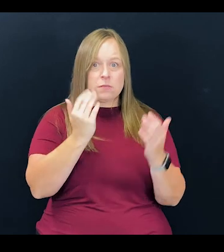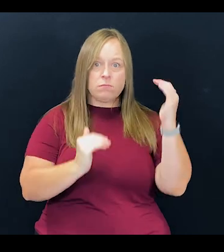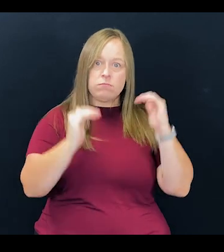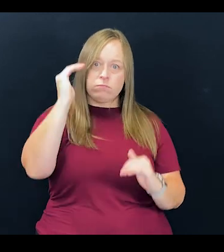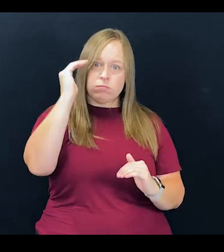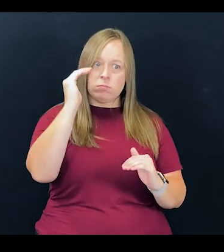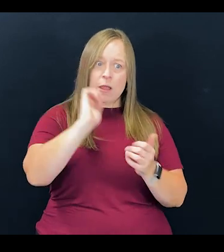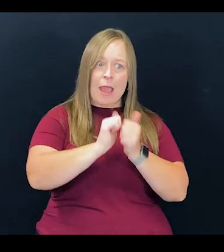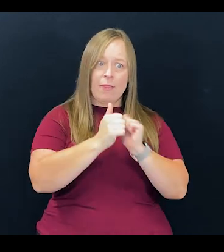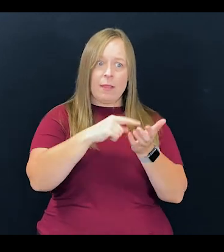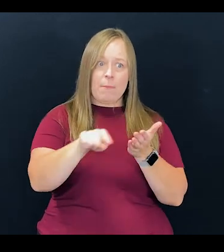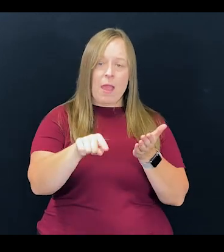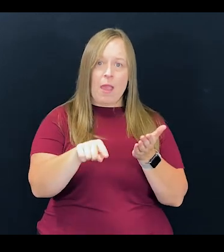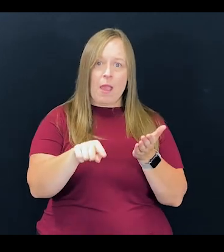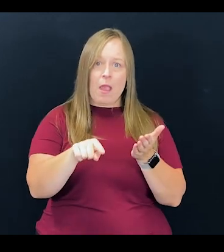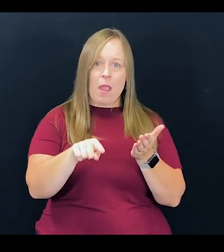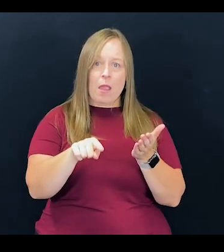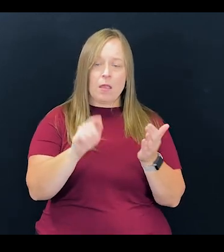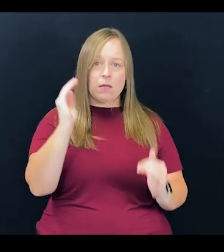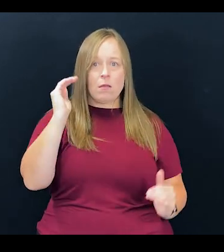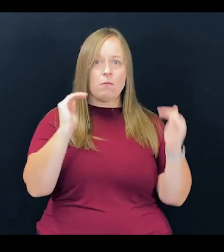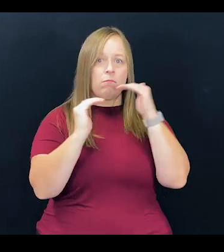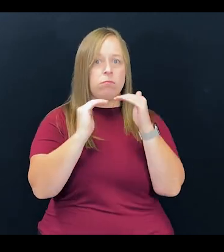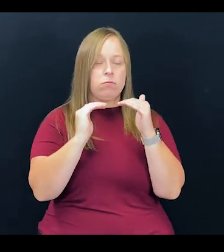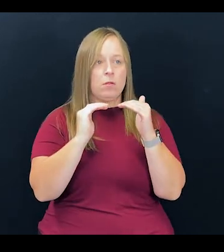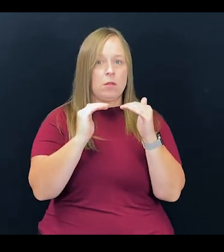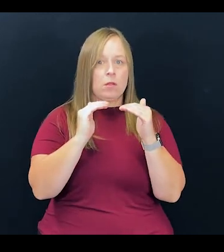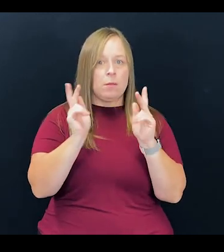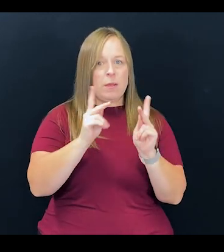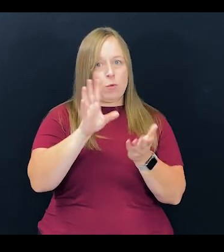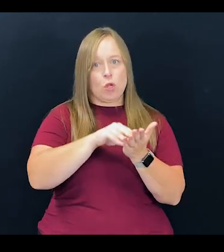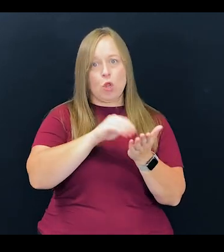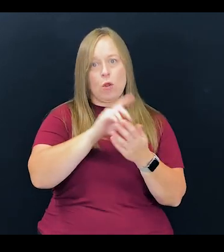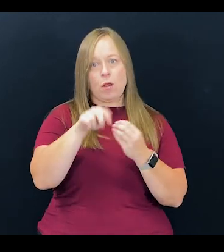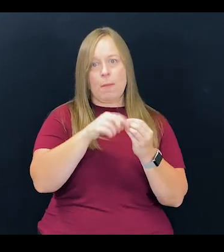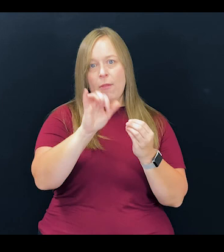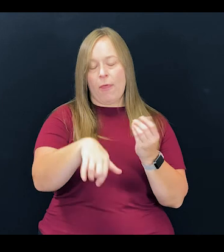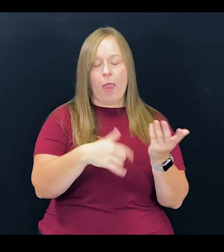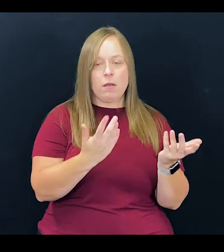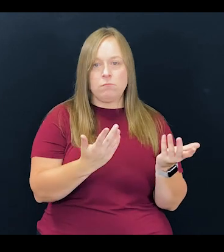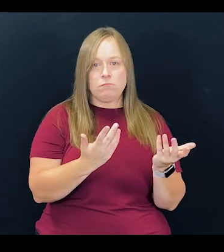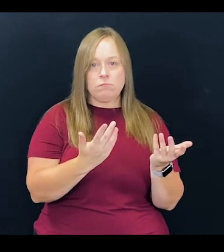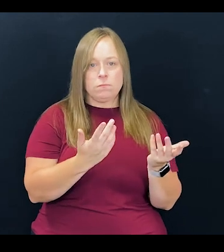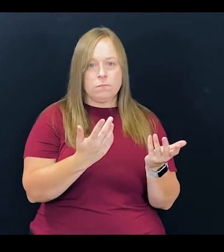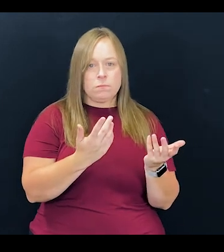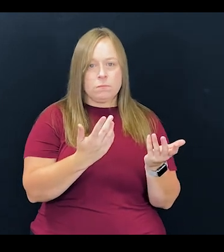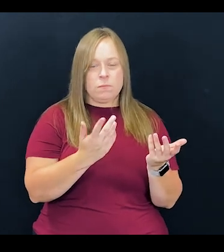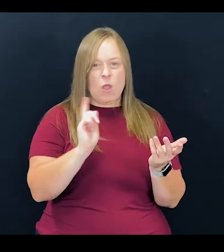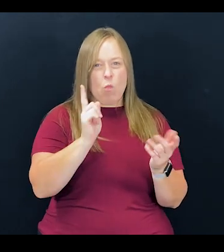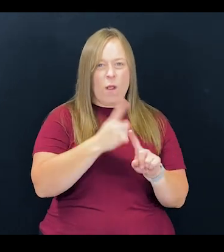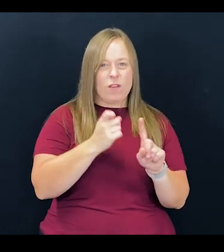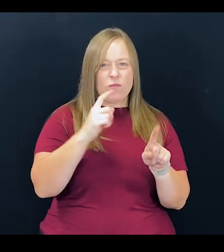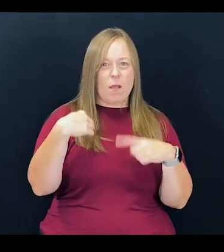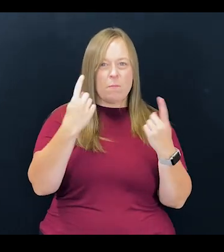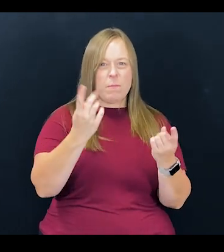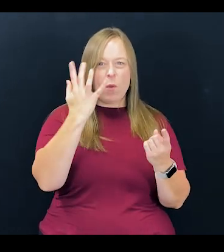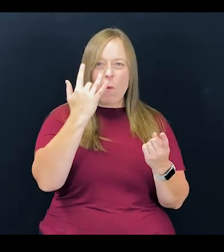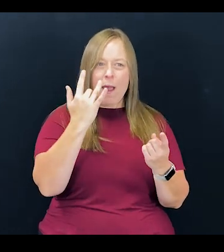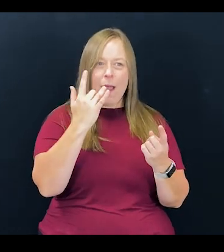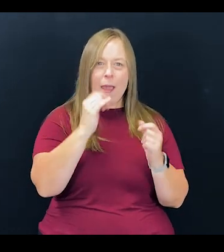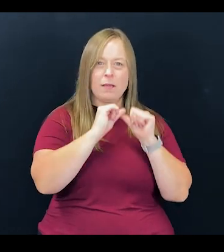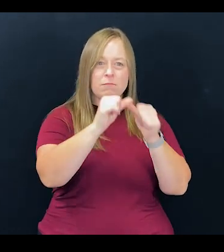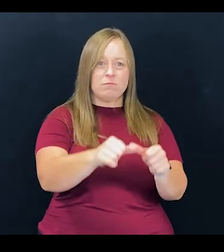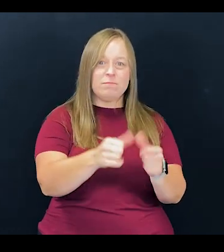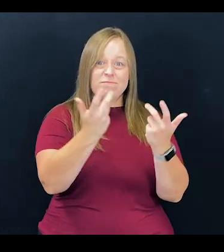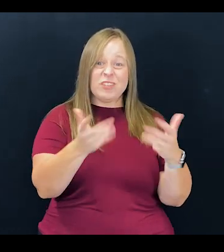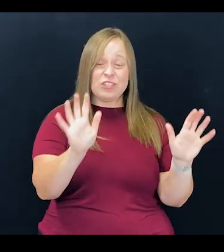realized this disparity in athlete pay, super important for folks to learn about it and where it came from